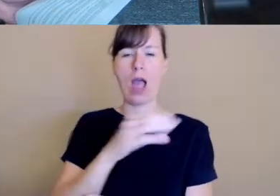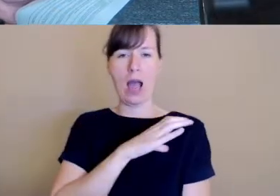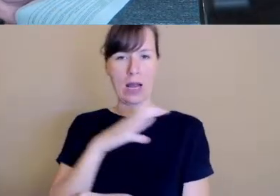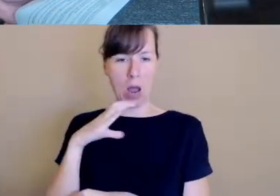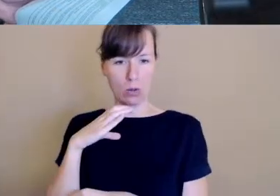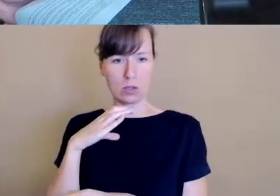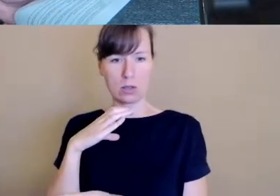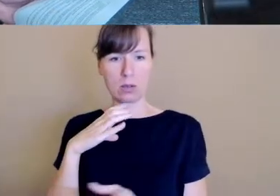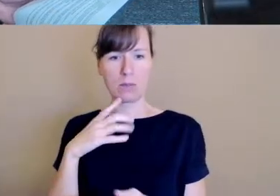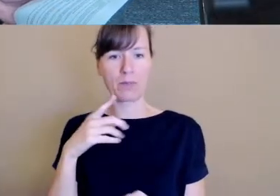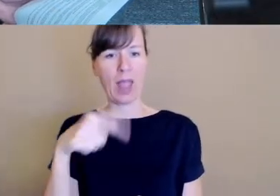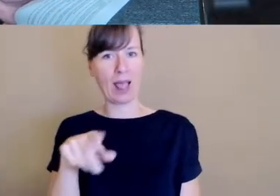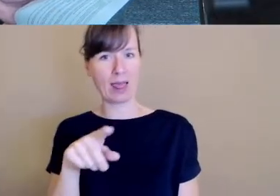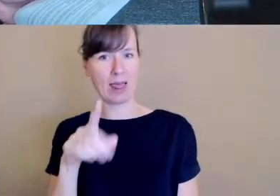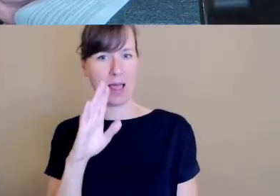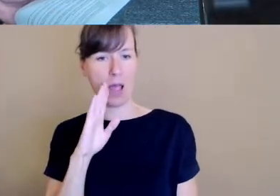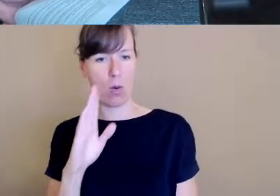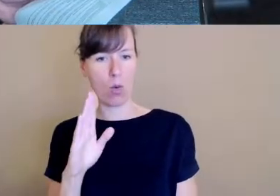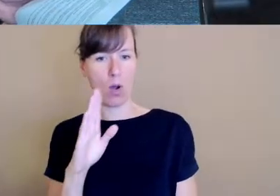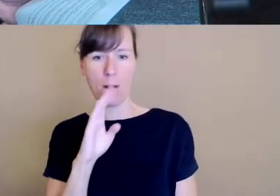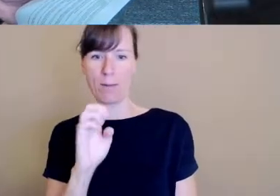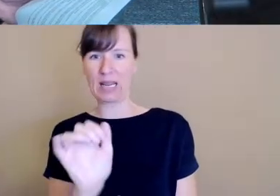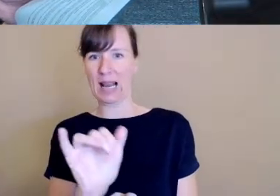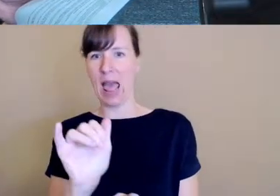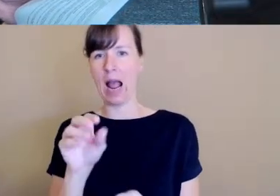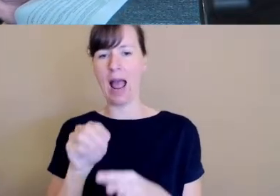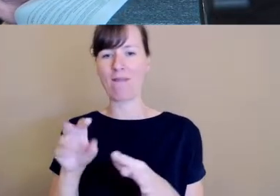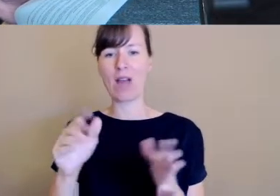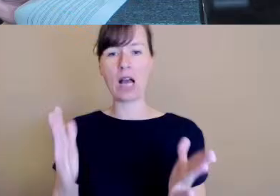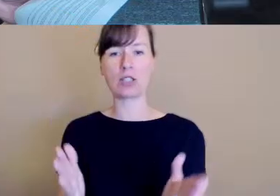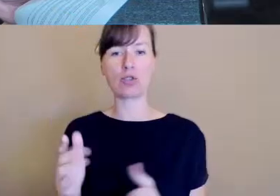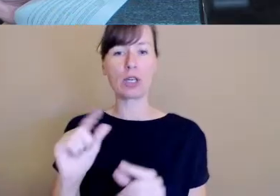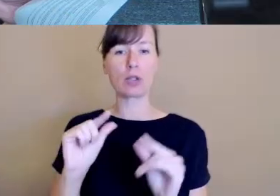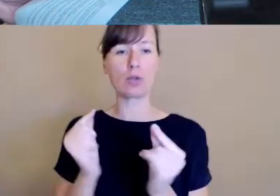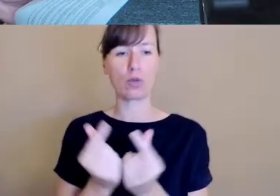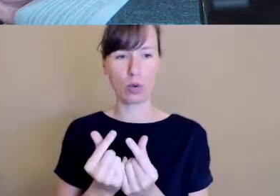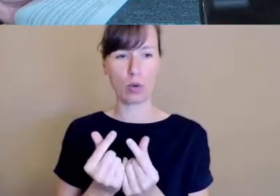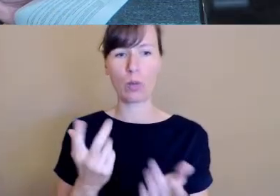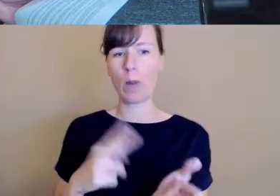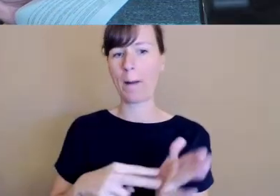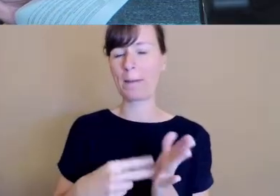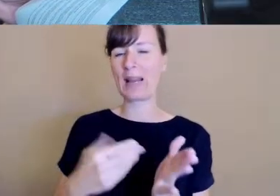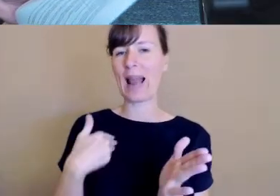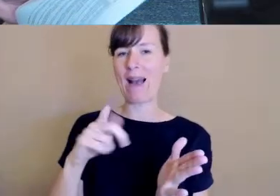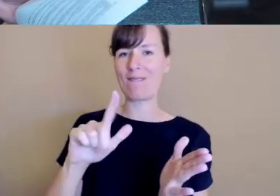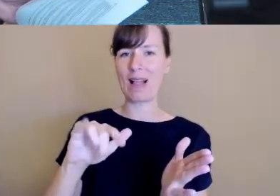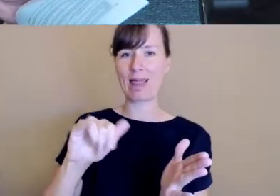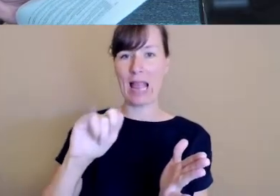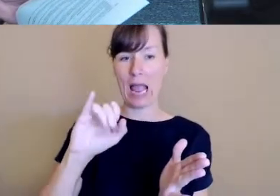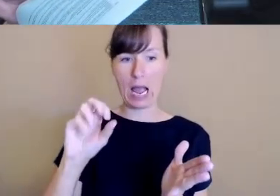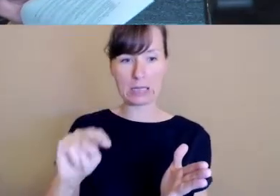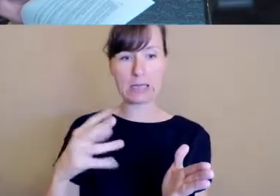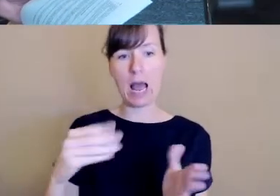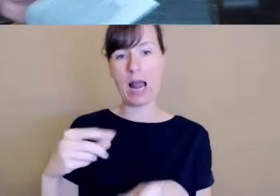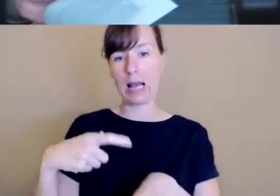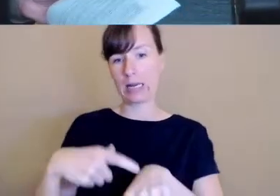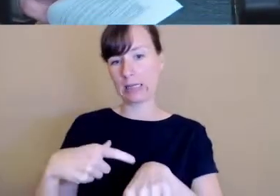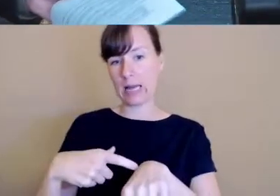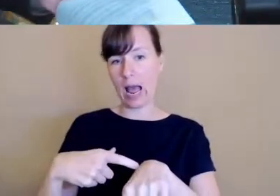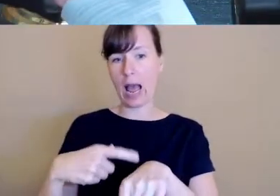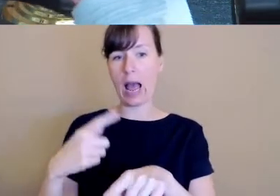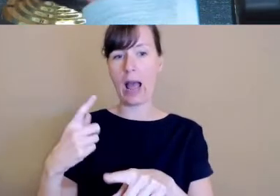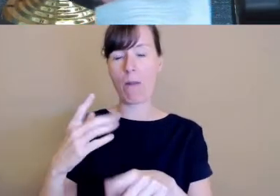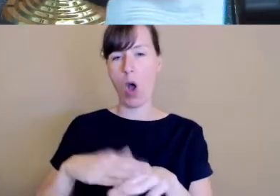having a liaison and a time to on the agenda to give updates like with the other advisory groups.